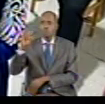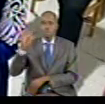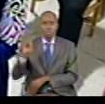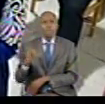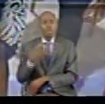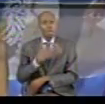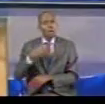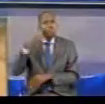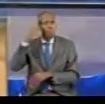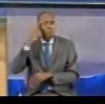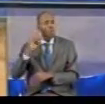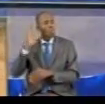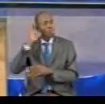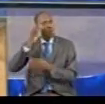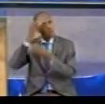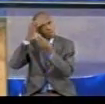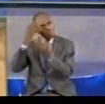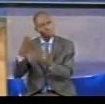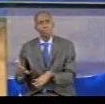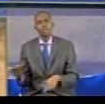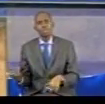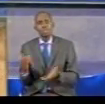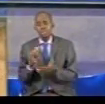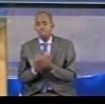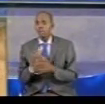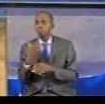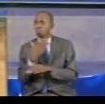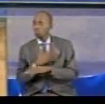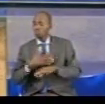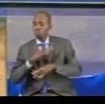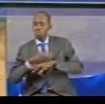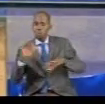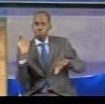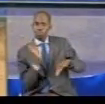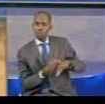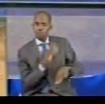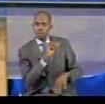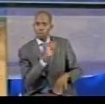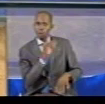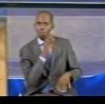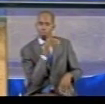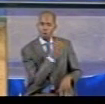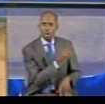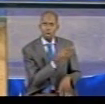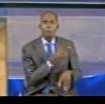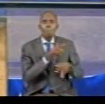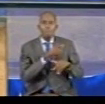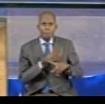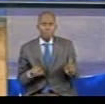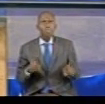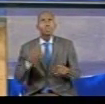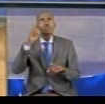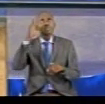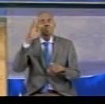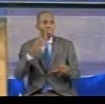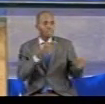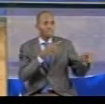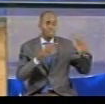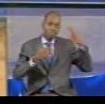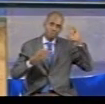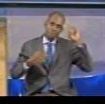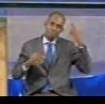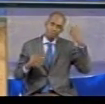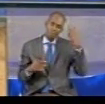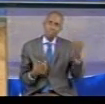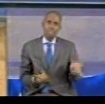obeyed, that it shouldn't touch the land of the Moabites. But he said, they will lick us up as the ox